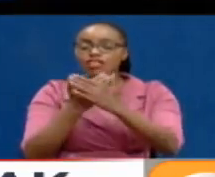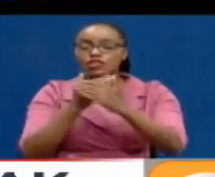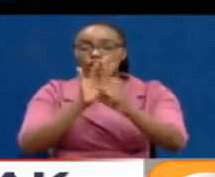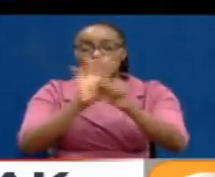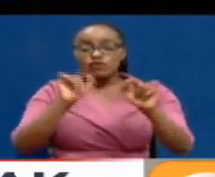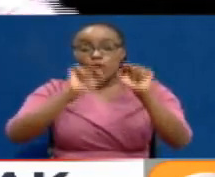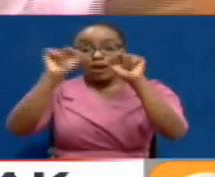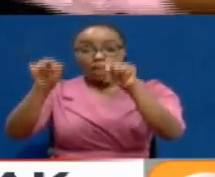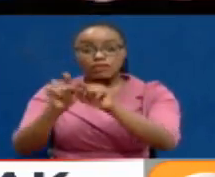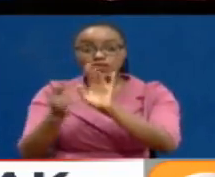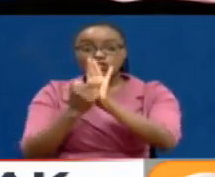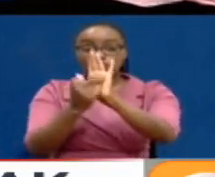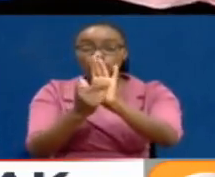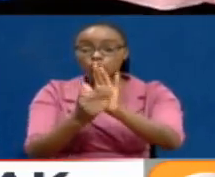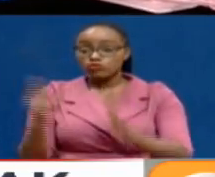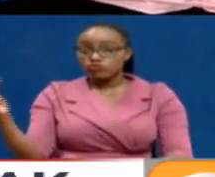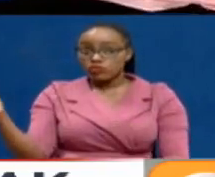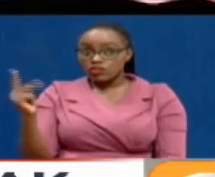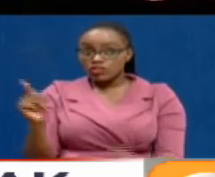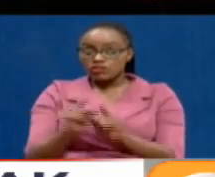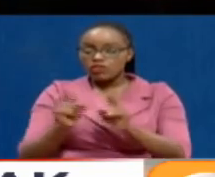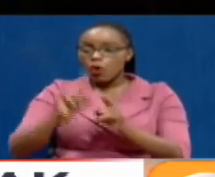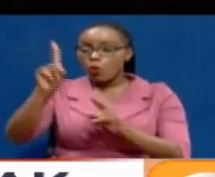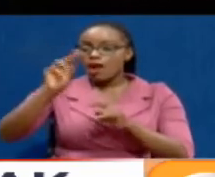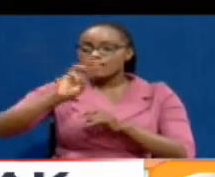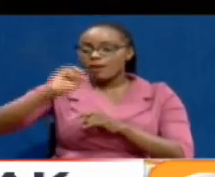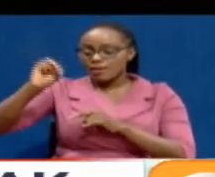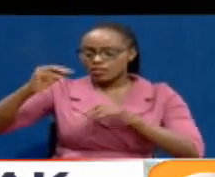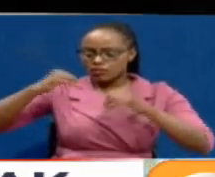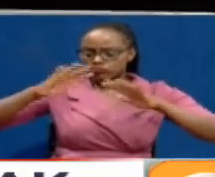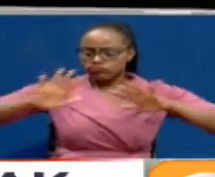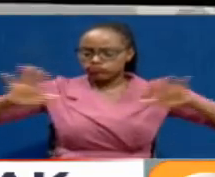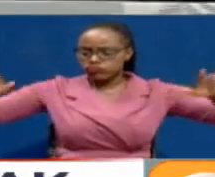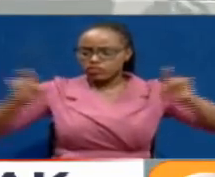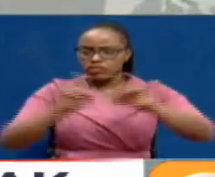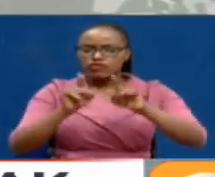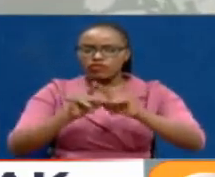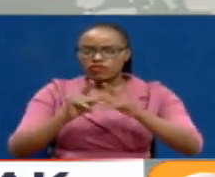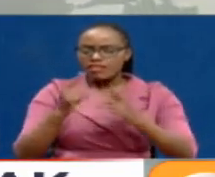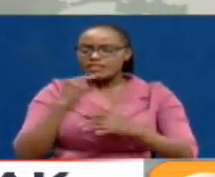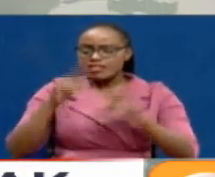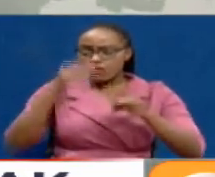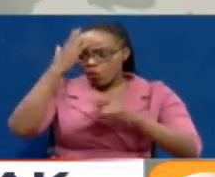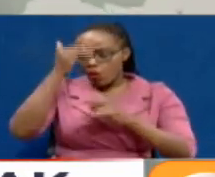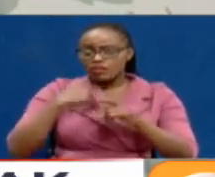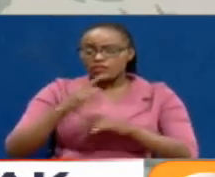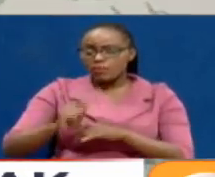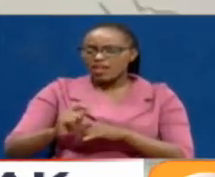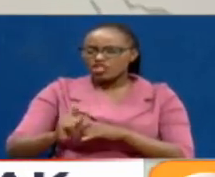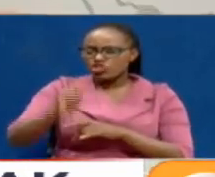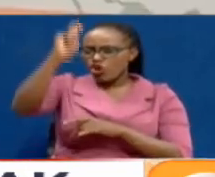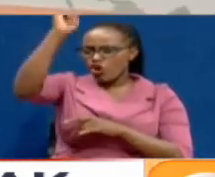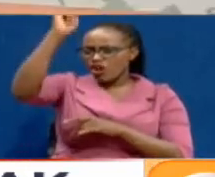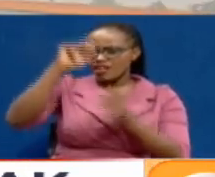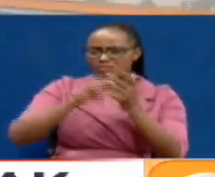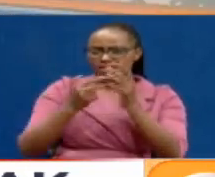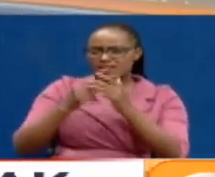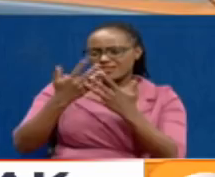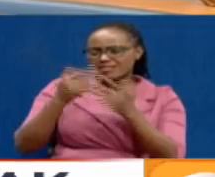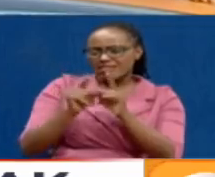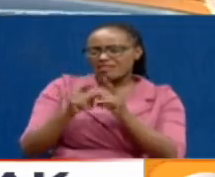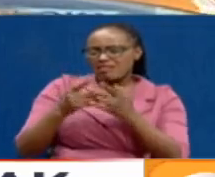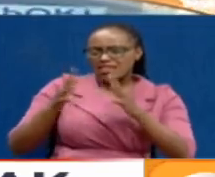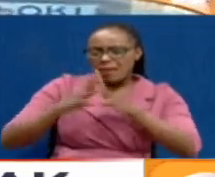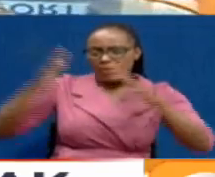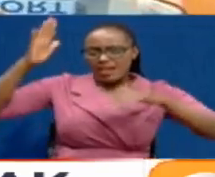time. Let me show you one thing. So this is a meter distance, all right? It's about arm's length. They say because I'm a tall guy, so it's probably slightly longer